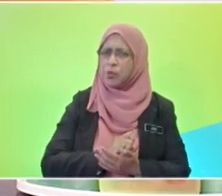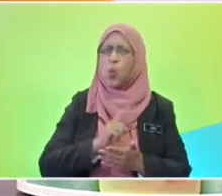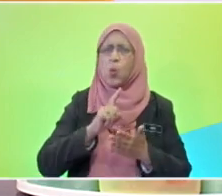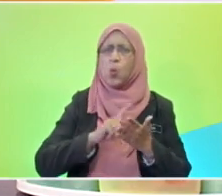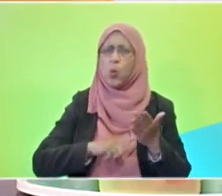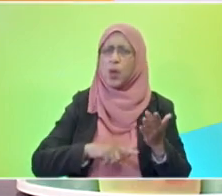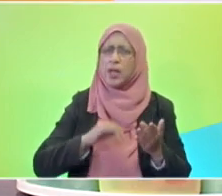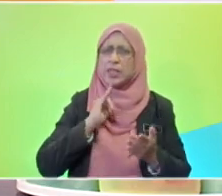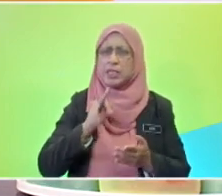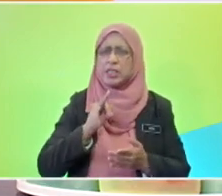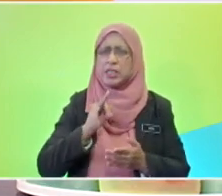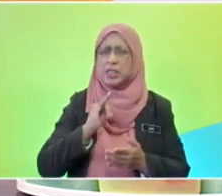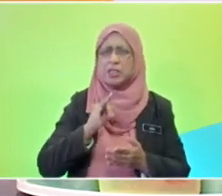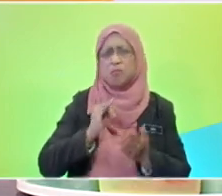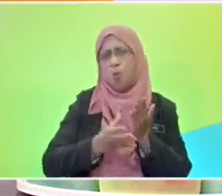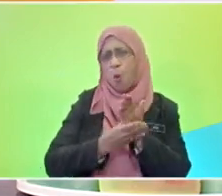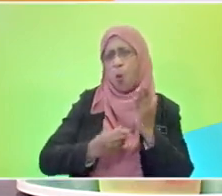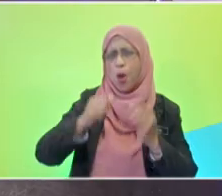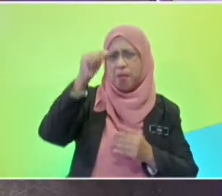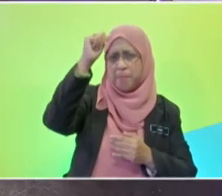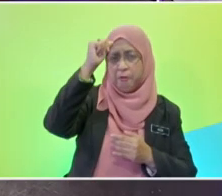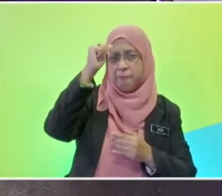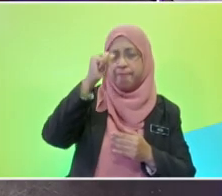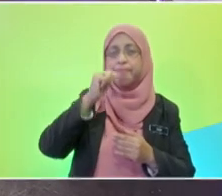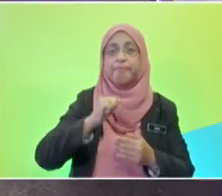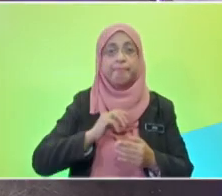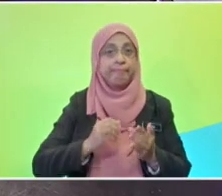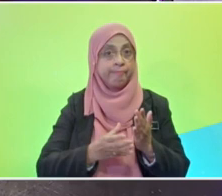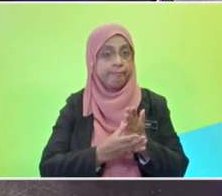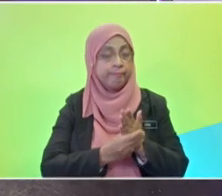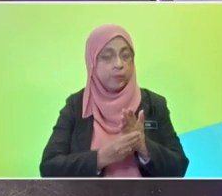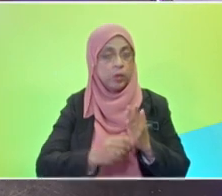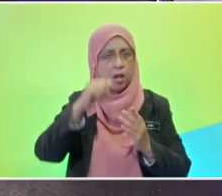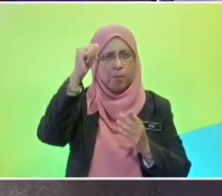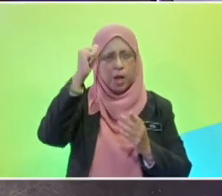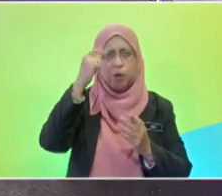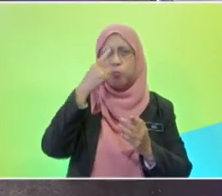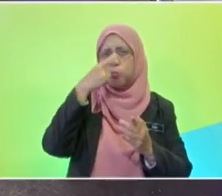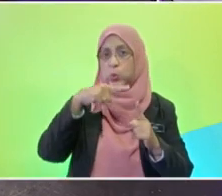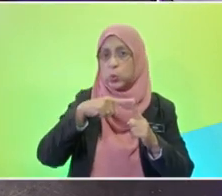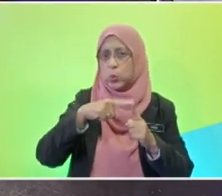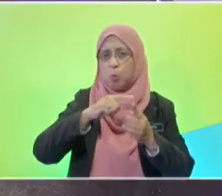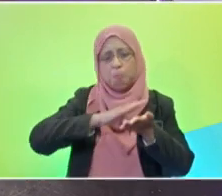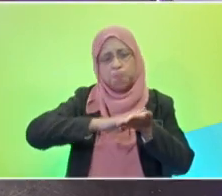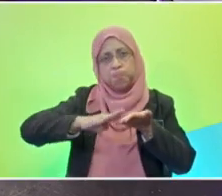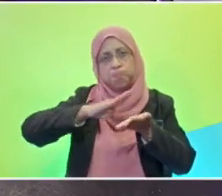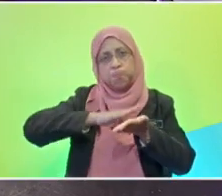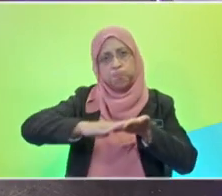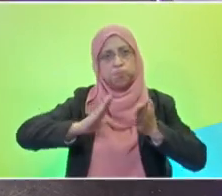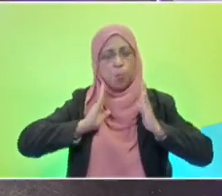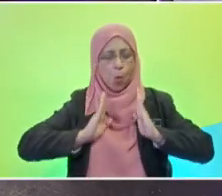do we take oil baths on Deepavali? Okay, we take oil bath to clean ourselves because oil bath remove dead